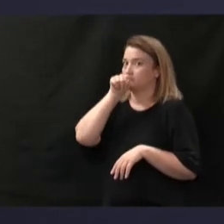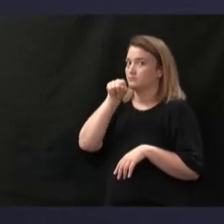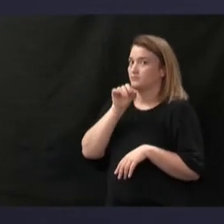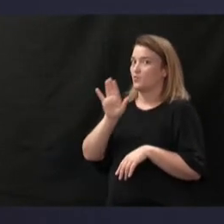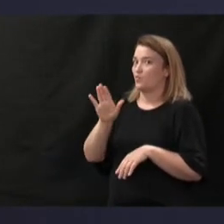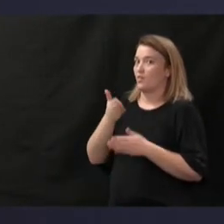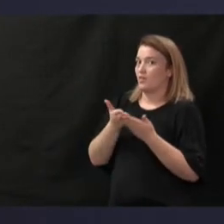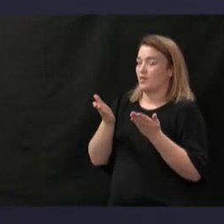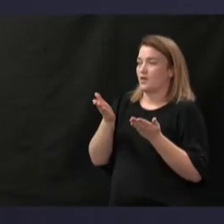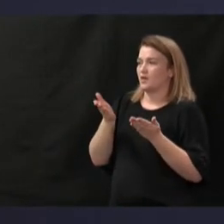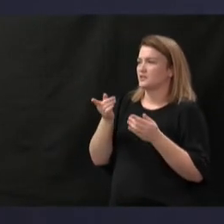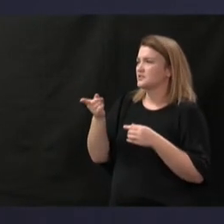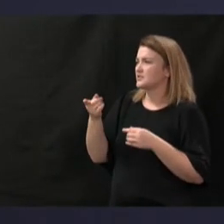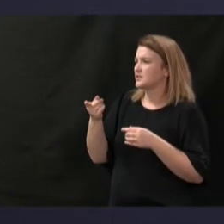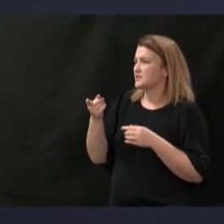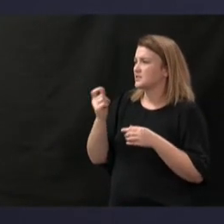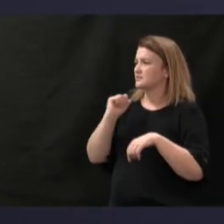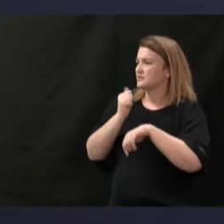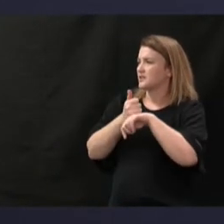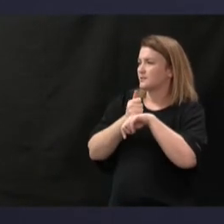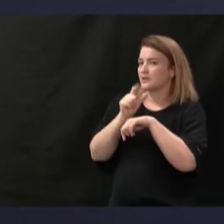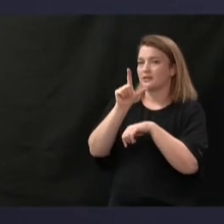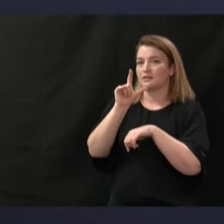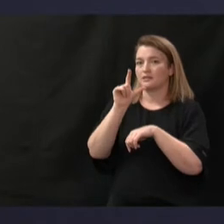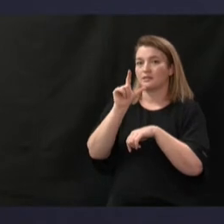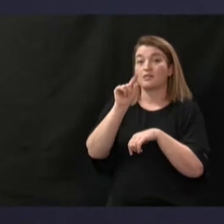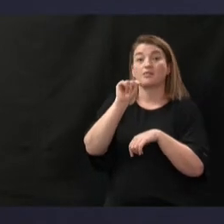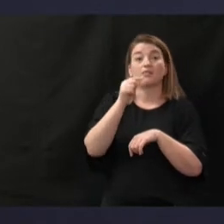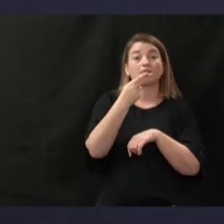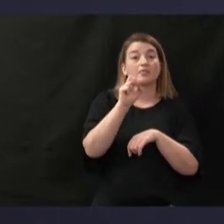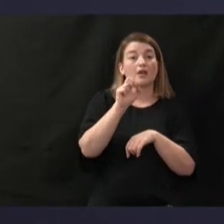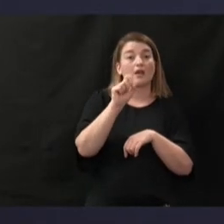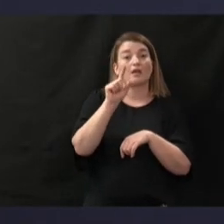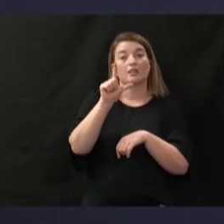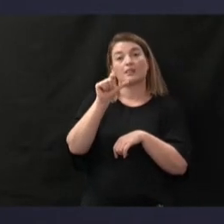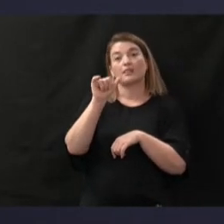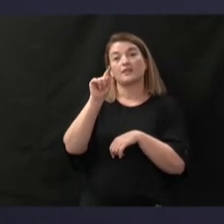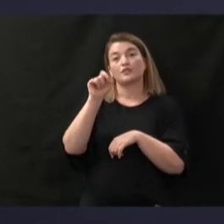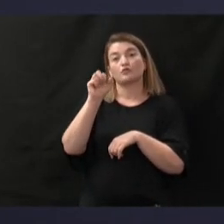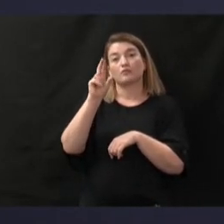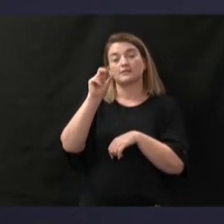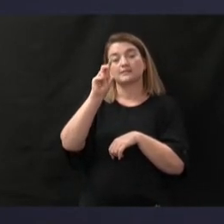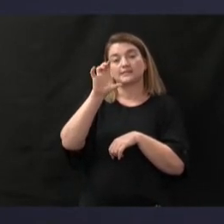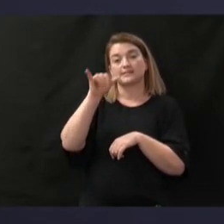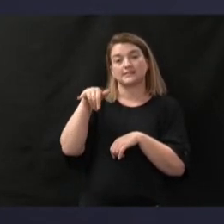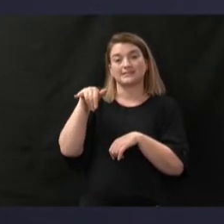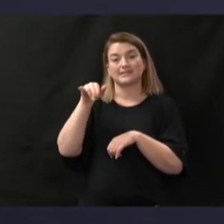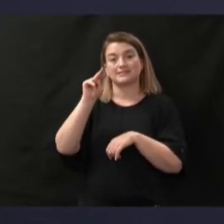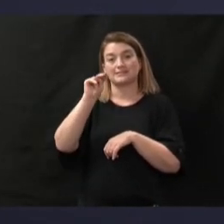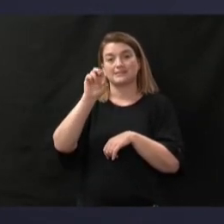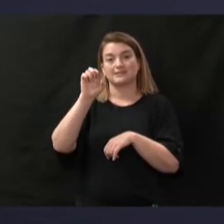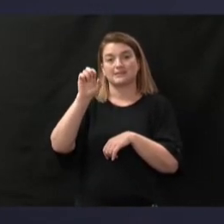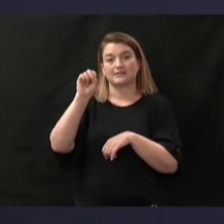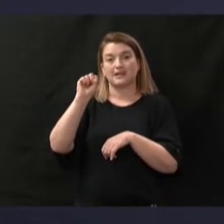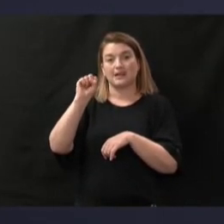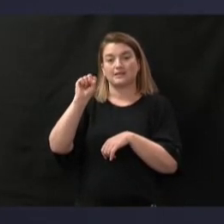And it's the Literacy Nest, that's exactly right.